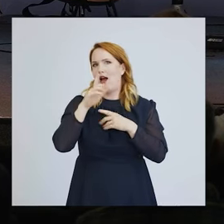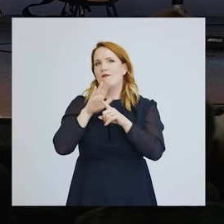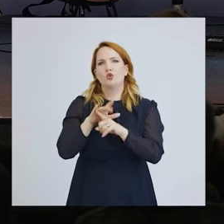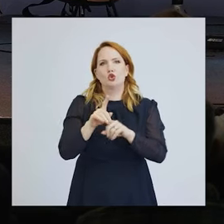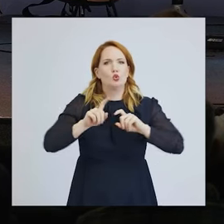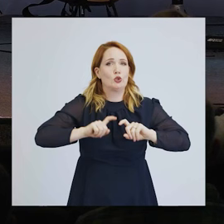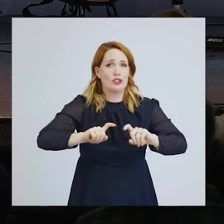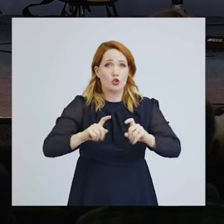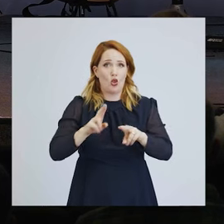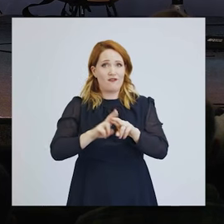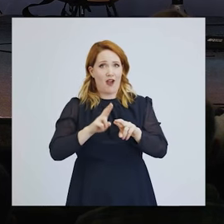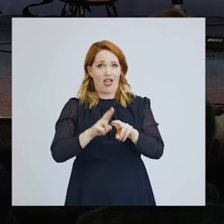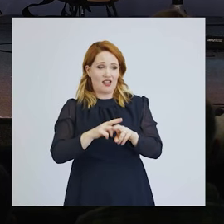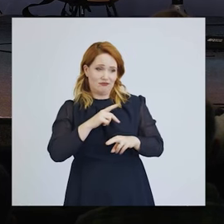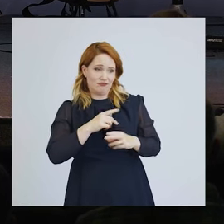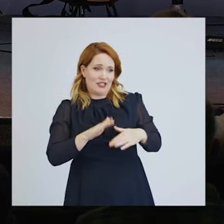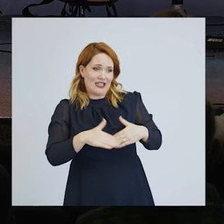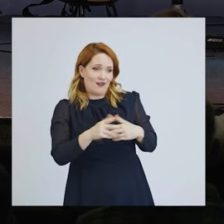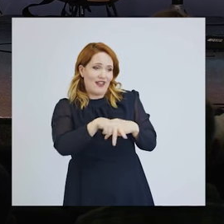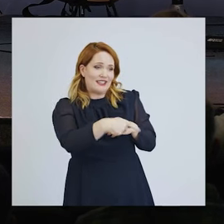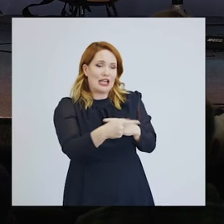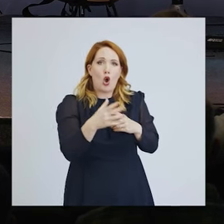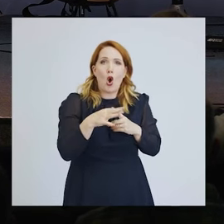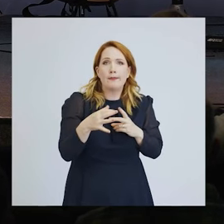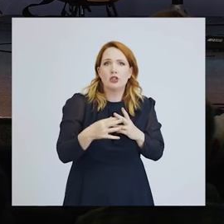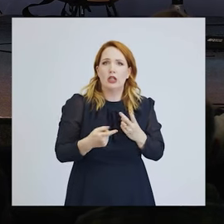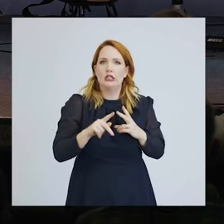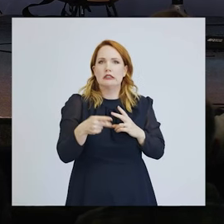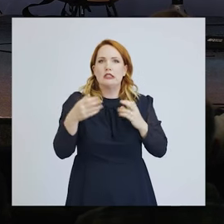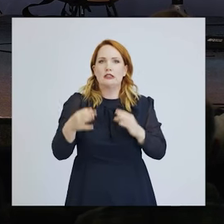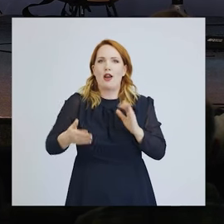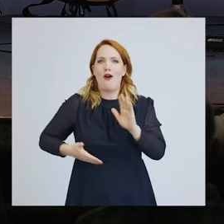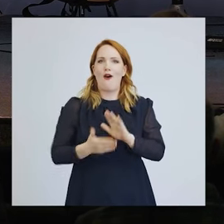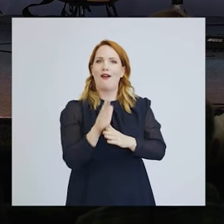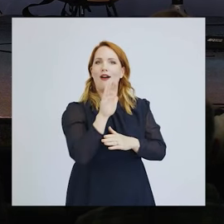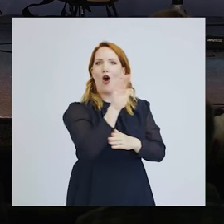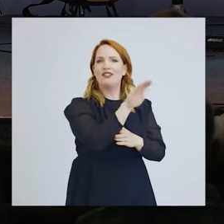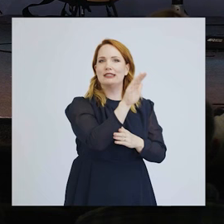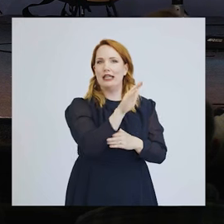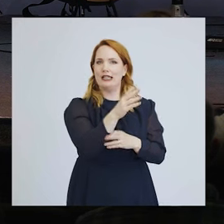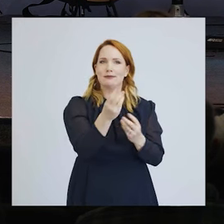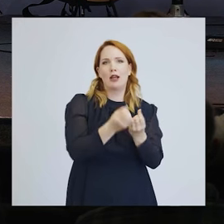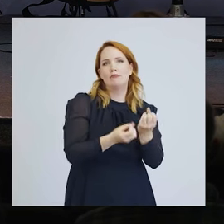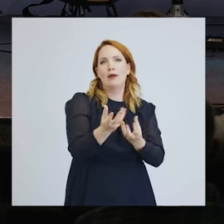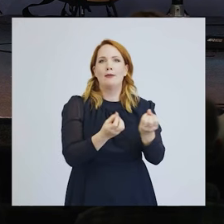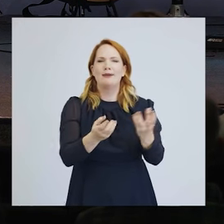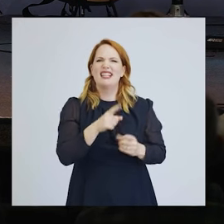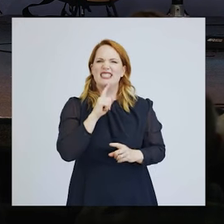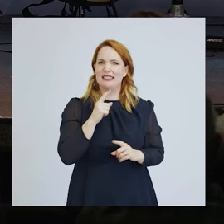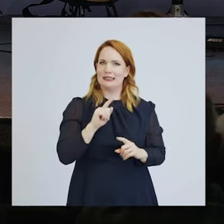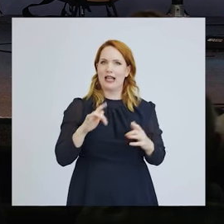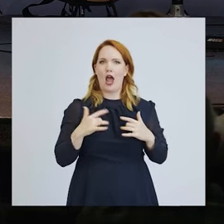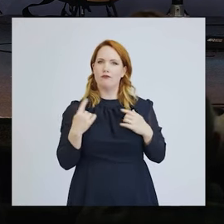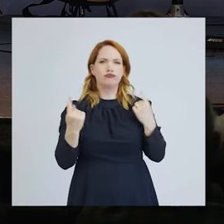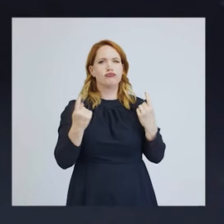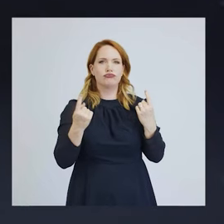ever force someone to stay. Love always gives a choice. And so the father gives his son the choice, and the son goes off and does his own thing. And it